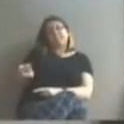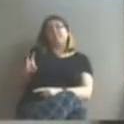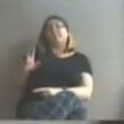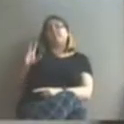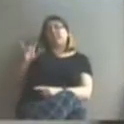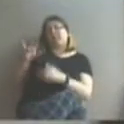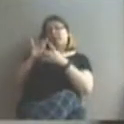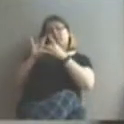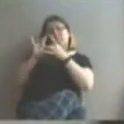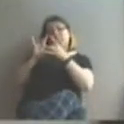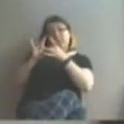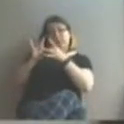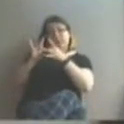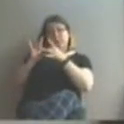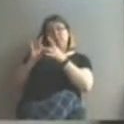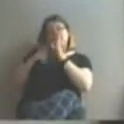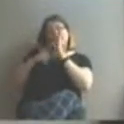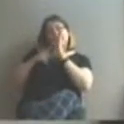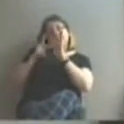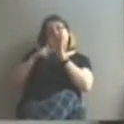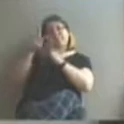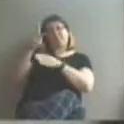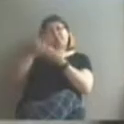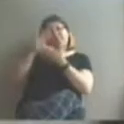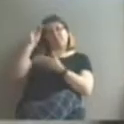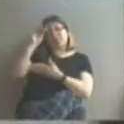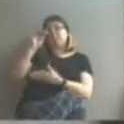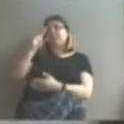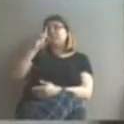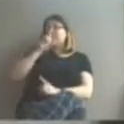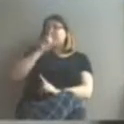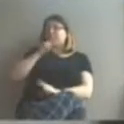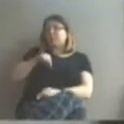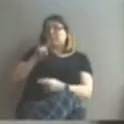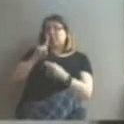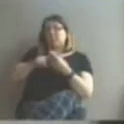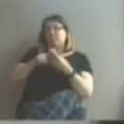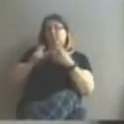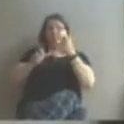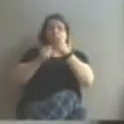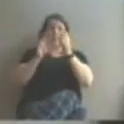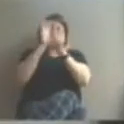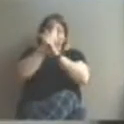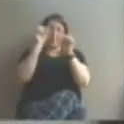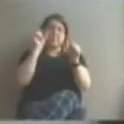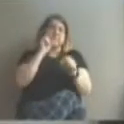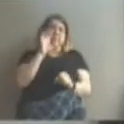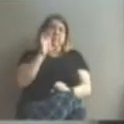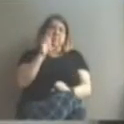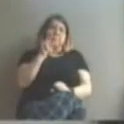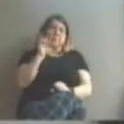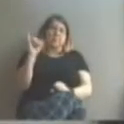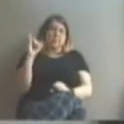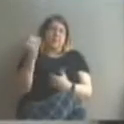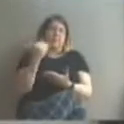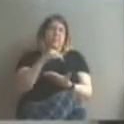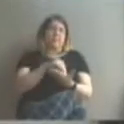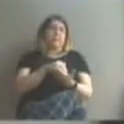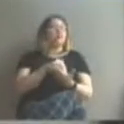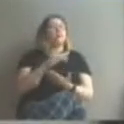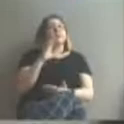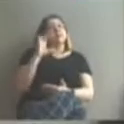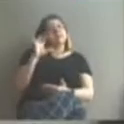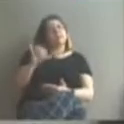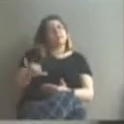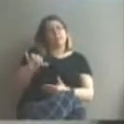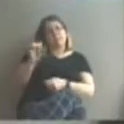the coordinator of professional learning has reported to the assistant superintendent for CNI. Here again, they're just